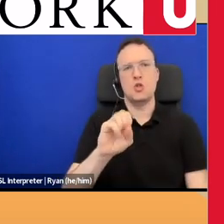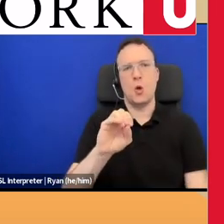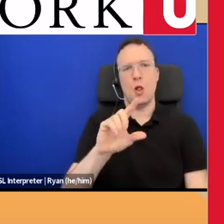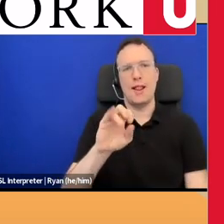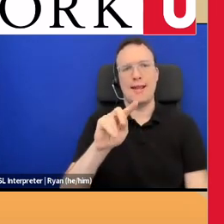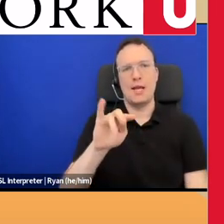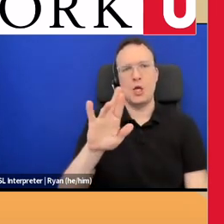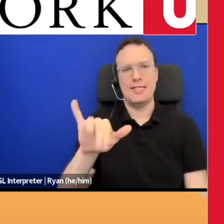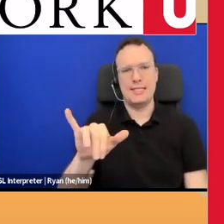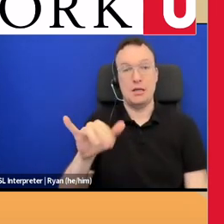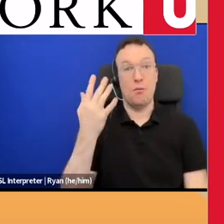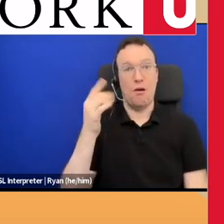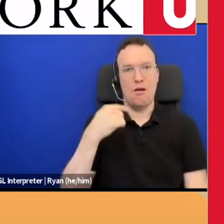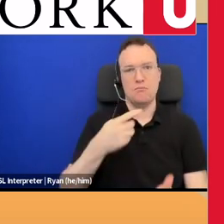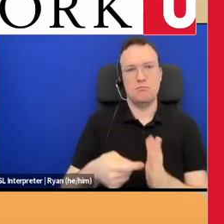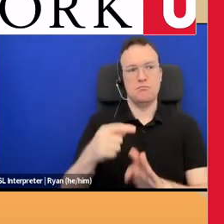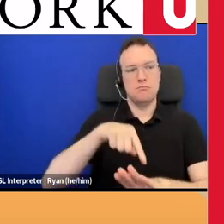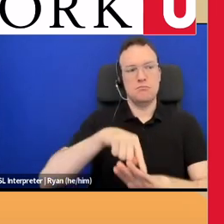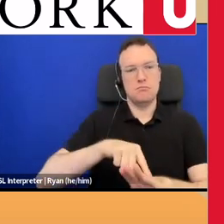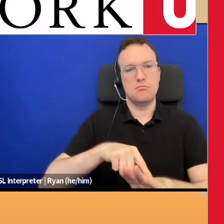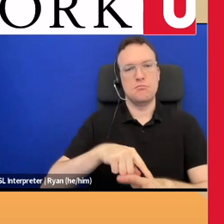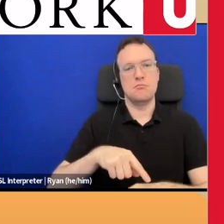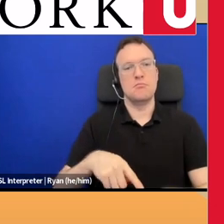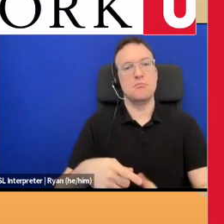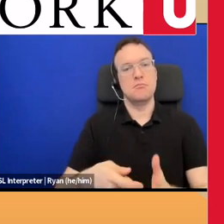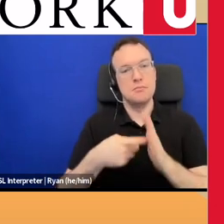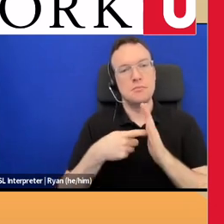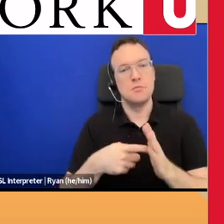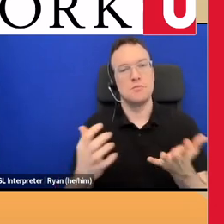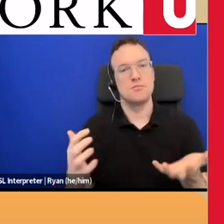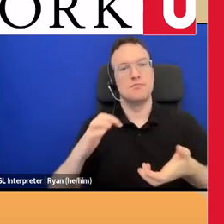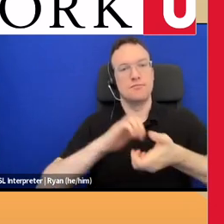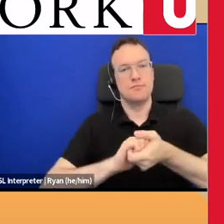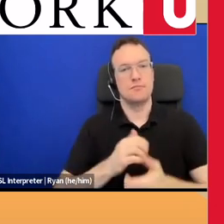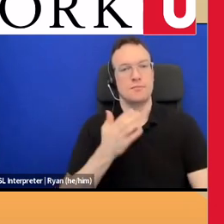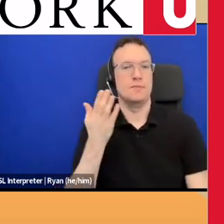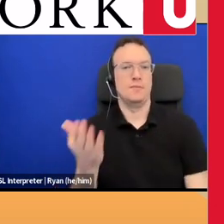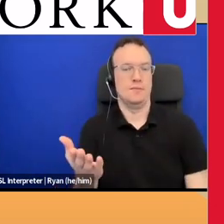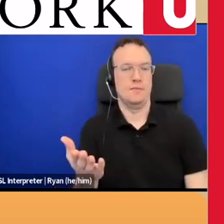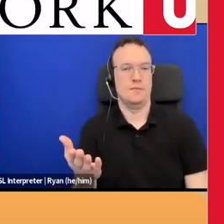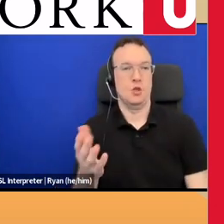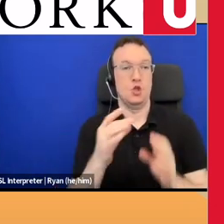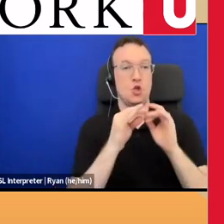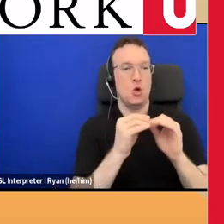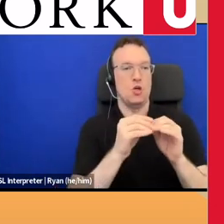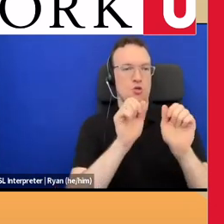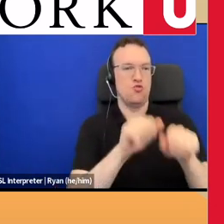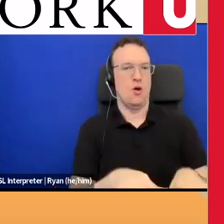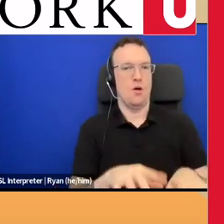again, it implies and as such demands cohesion at the expense of negotiation.